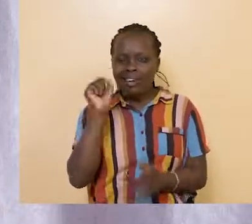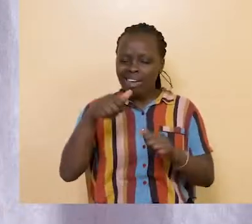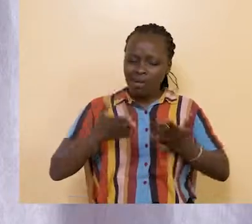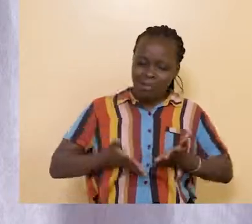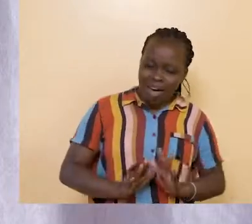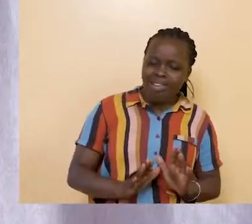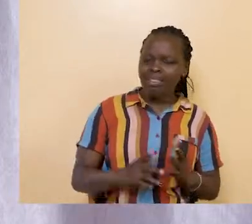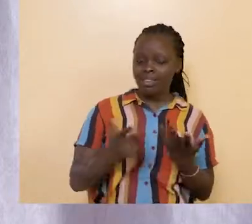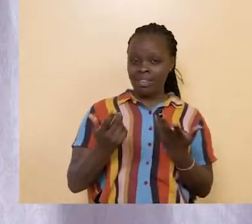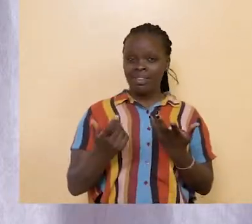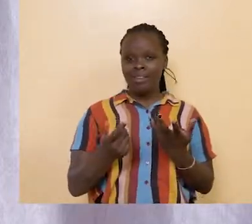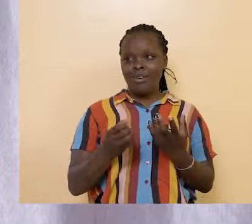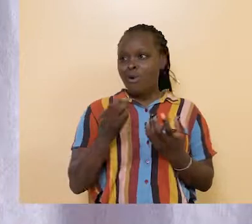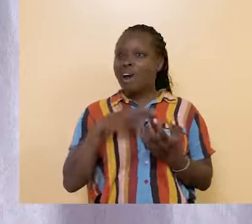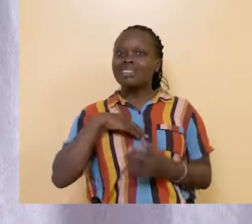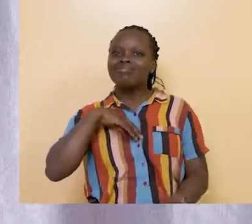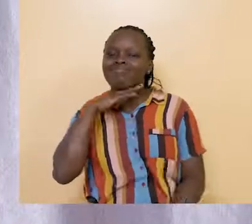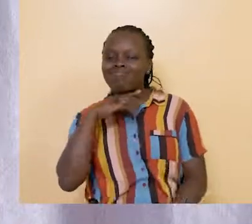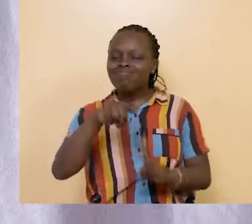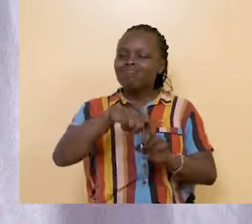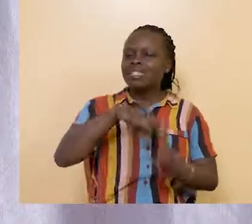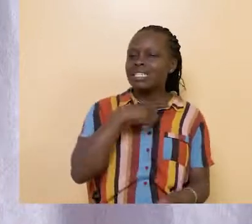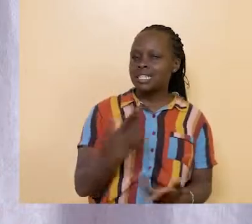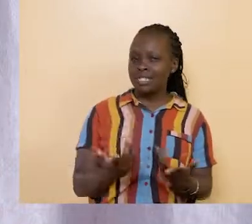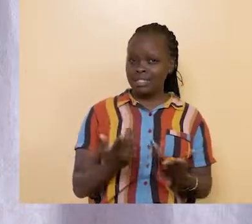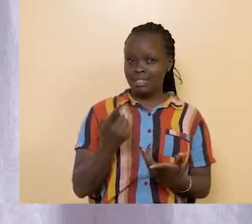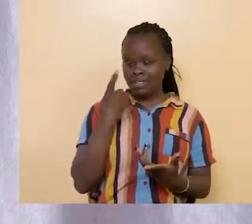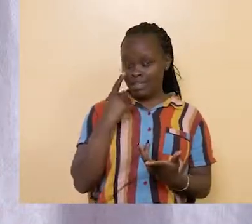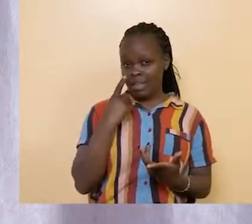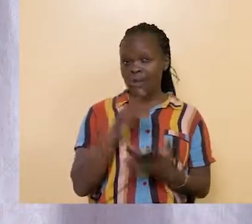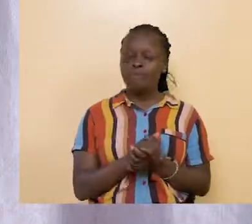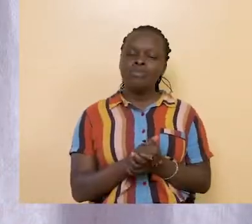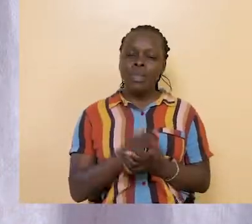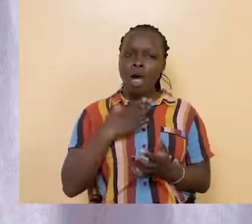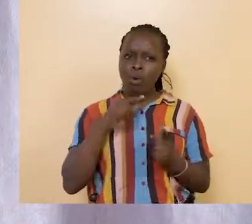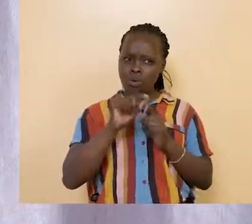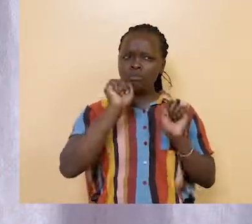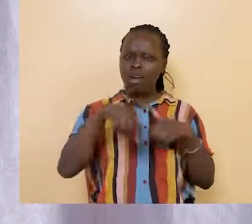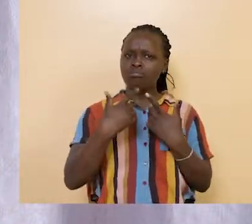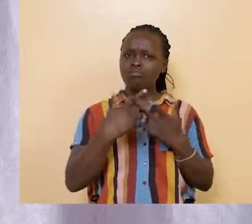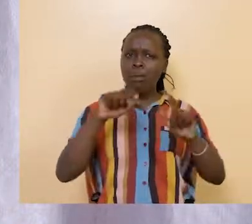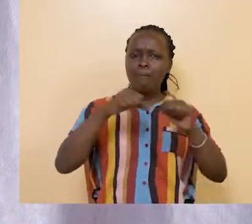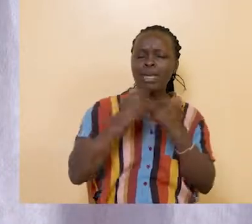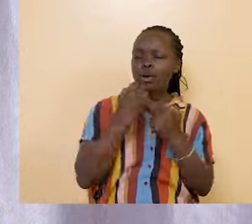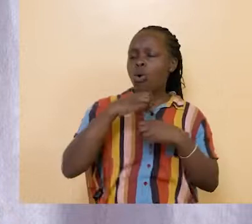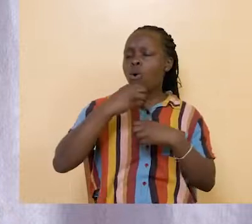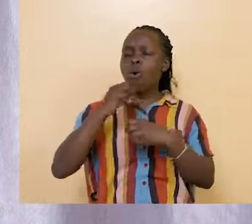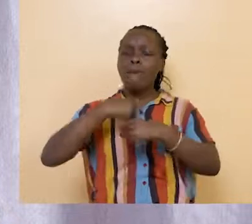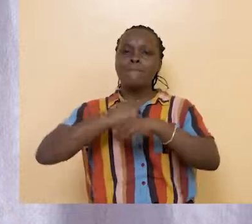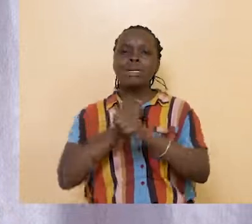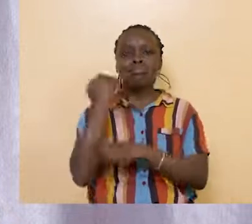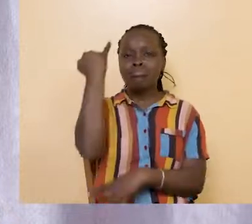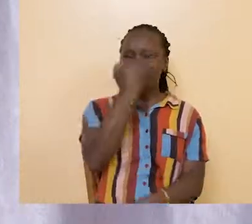kill dreams. Our words can make and even distort identities. Look at this whole issue